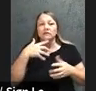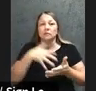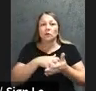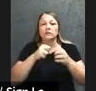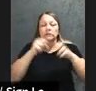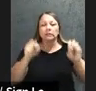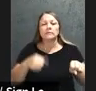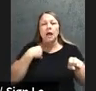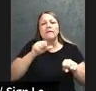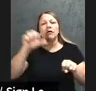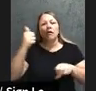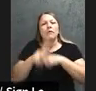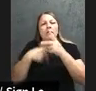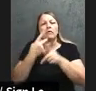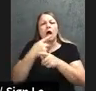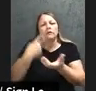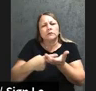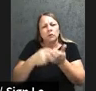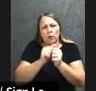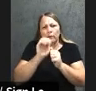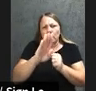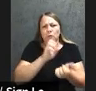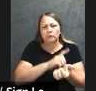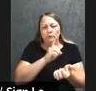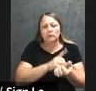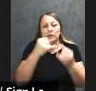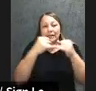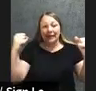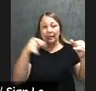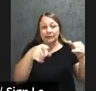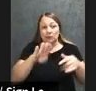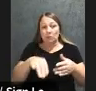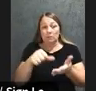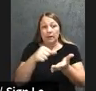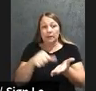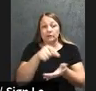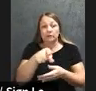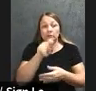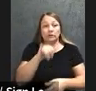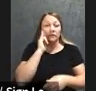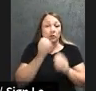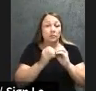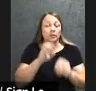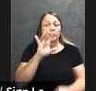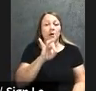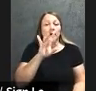immunocompromised. Again, that's link is on the page, and the number